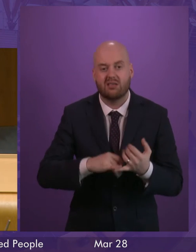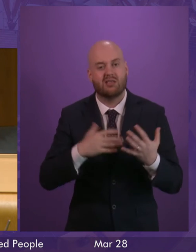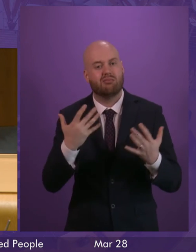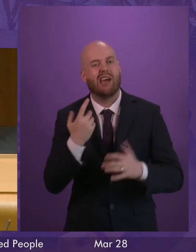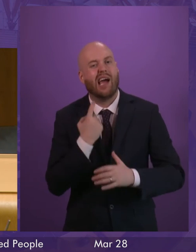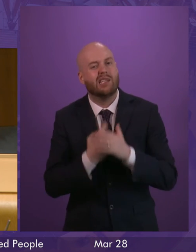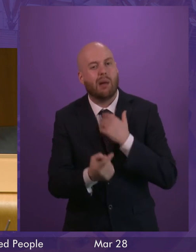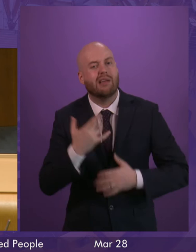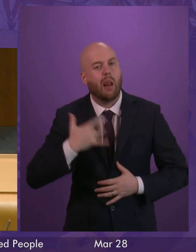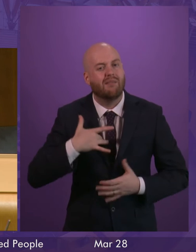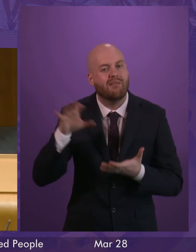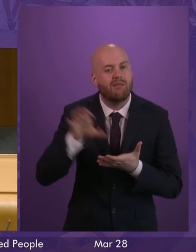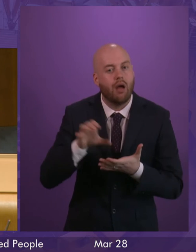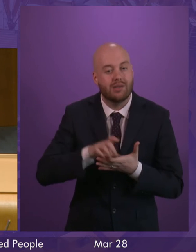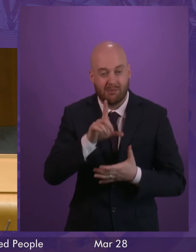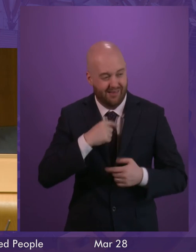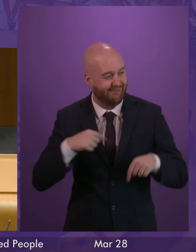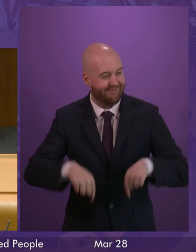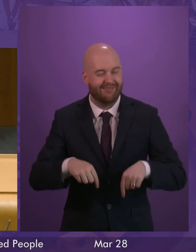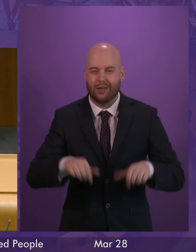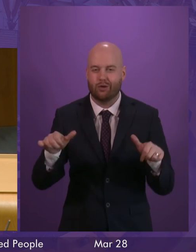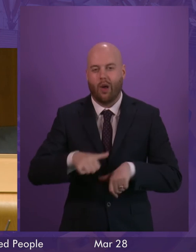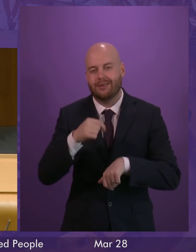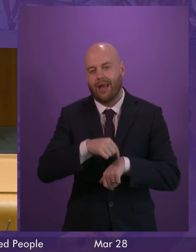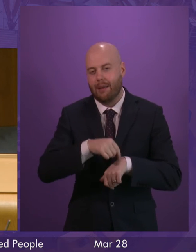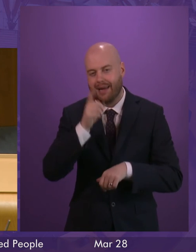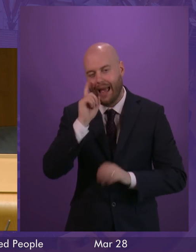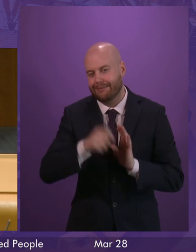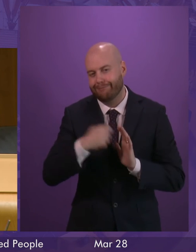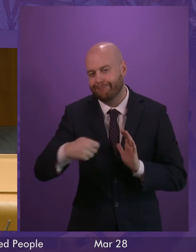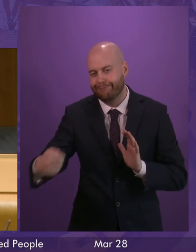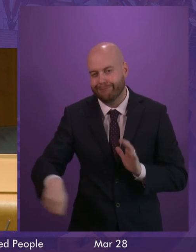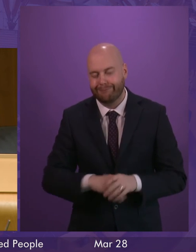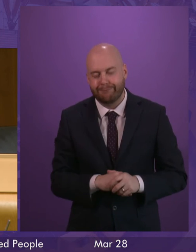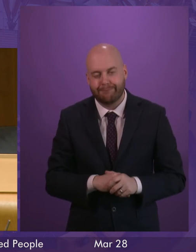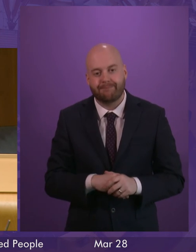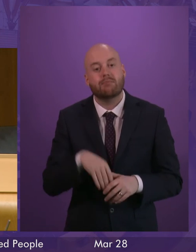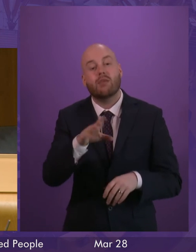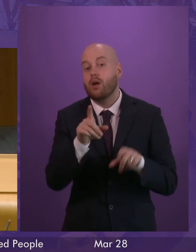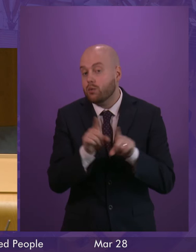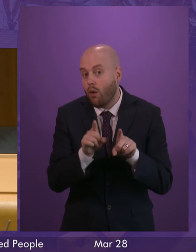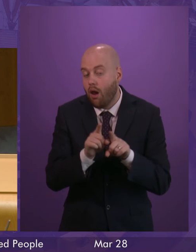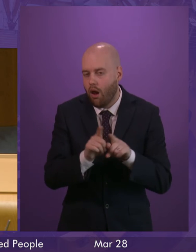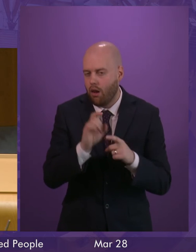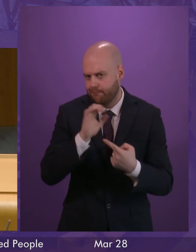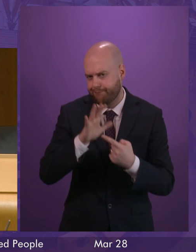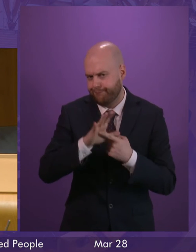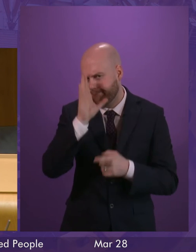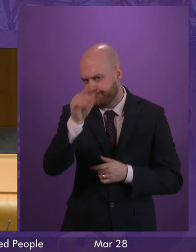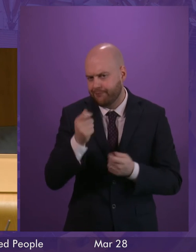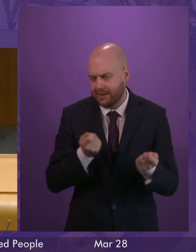independent living fund, but for time constraints, I won't. And of course, if I didn't mention, and this is crucial, presiding officer,